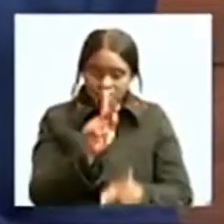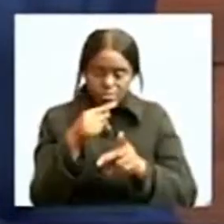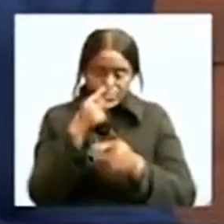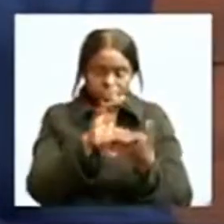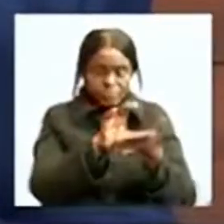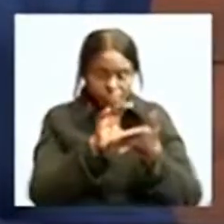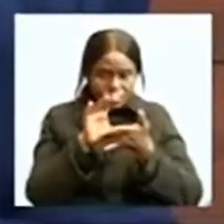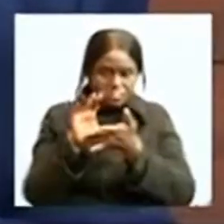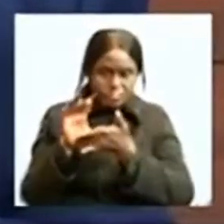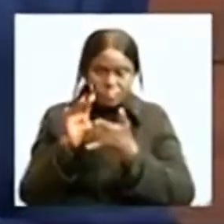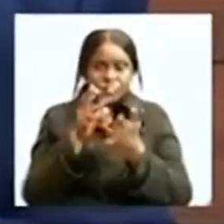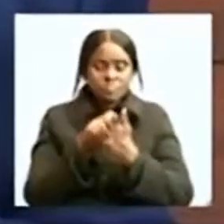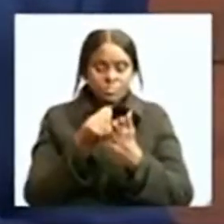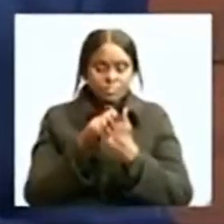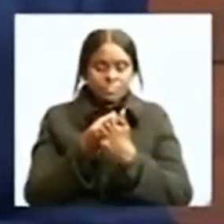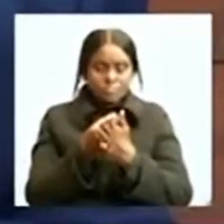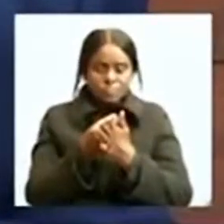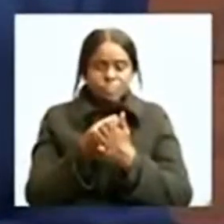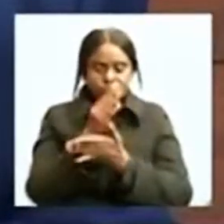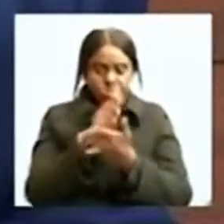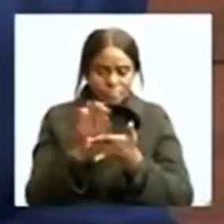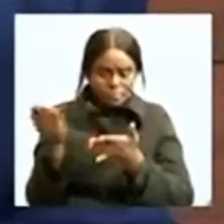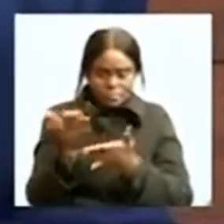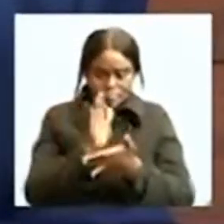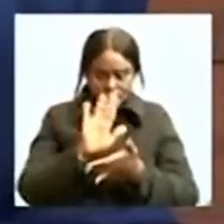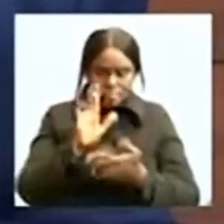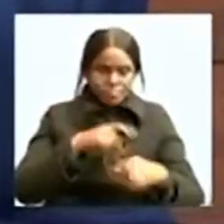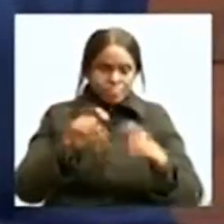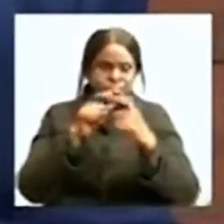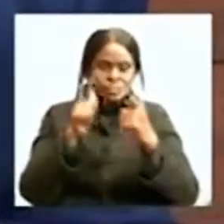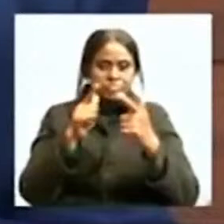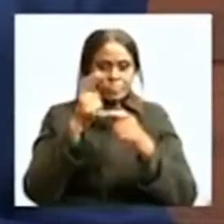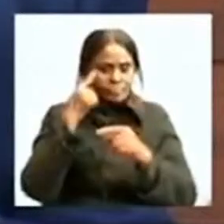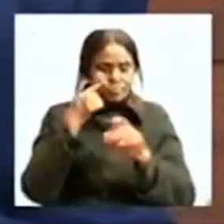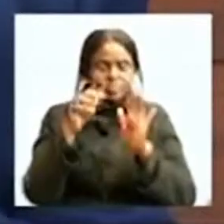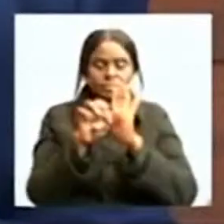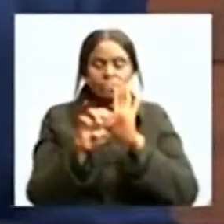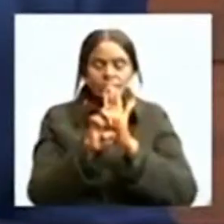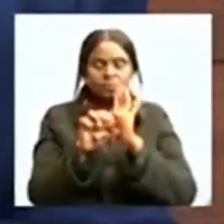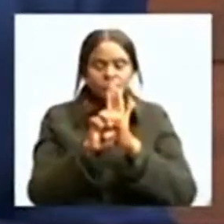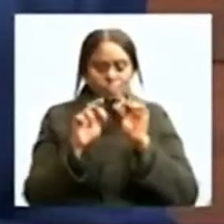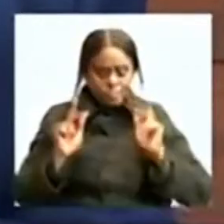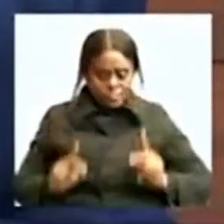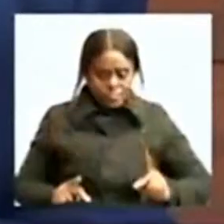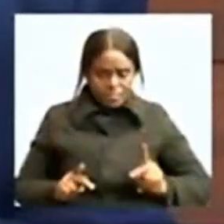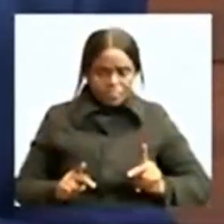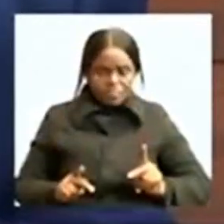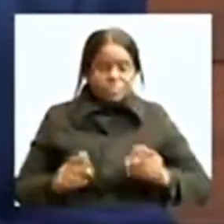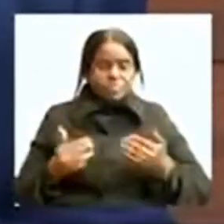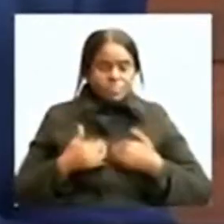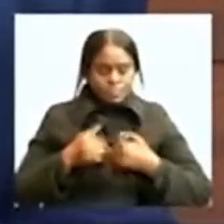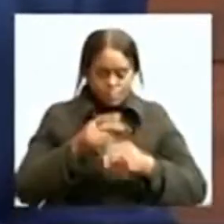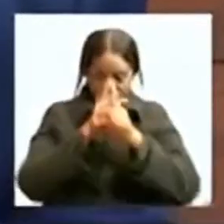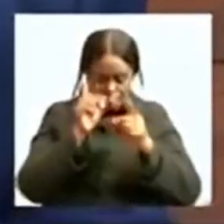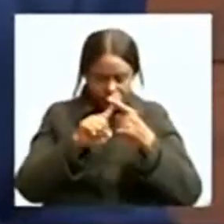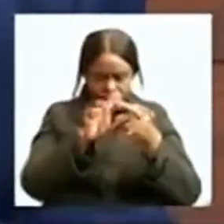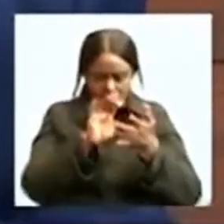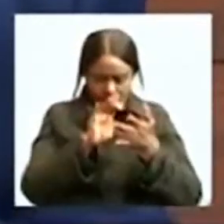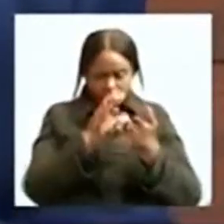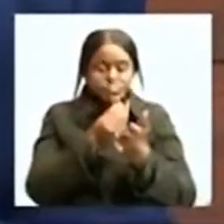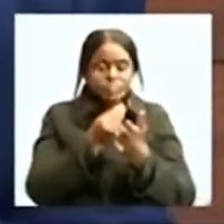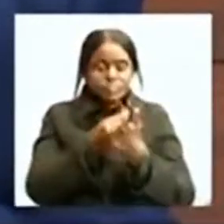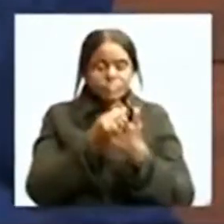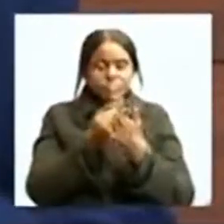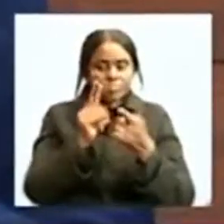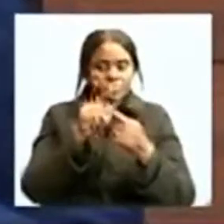borrow monies, some of their challenges is, for example, a person decides to borrow money